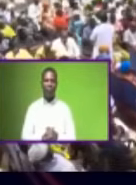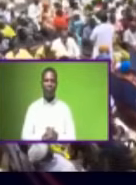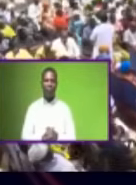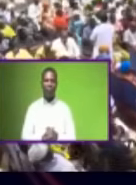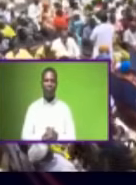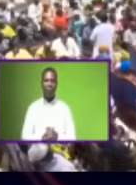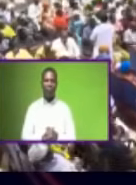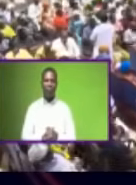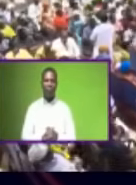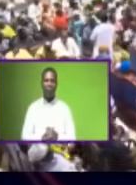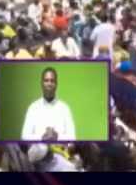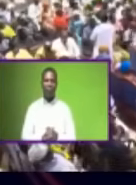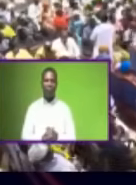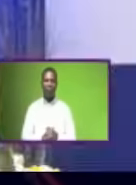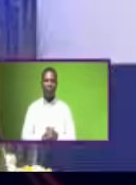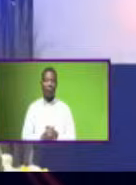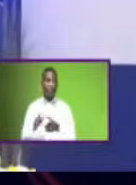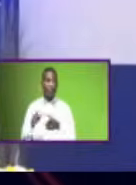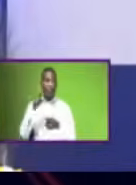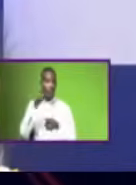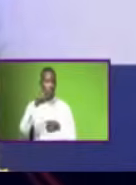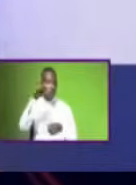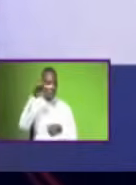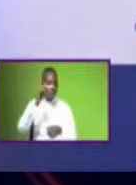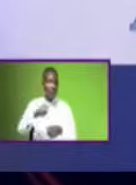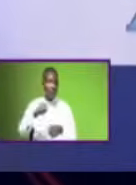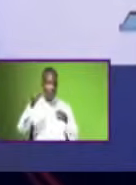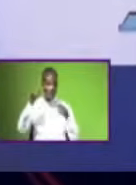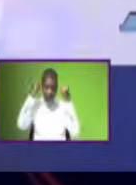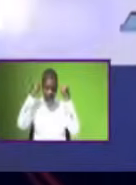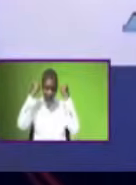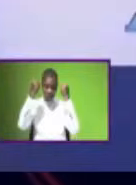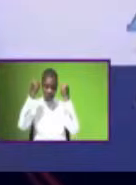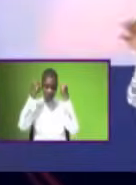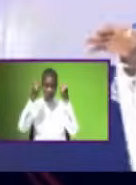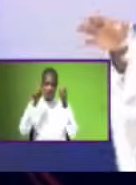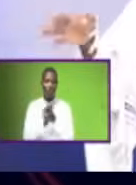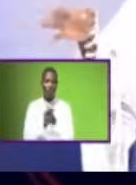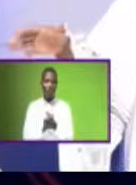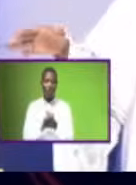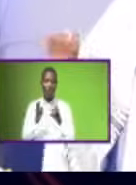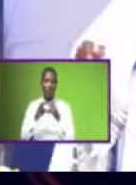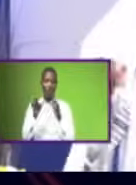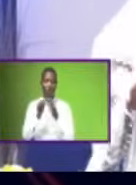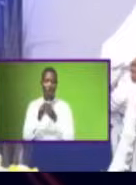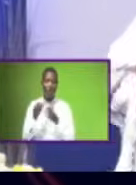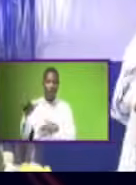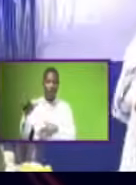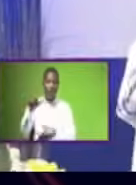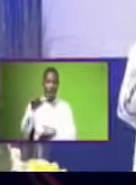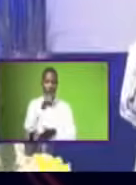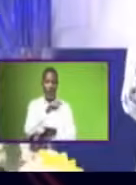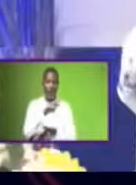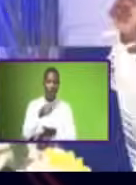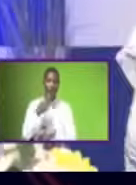crown. So then you have to be very wild and aggressive.